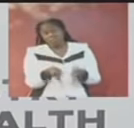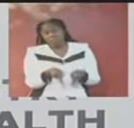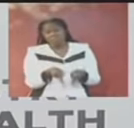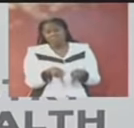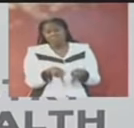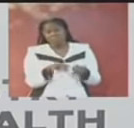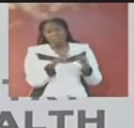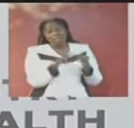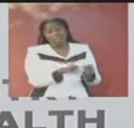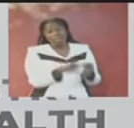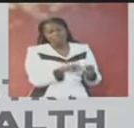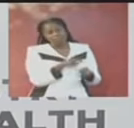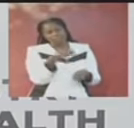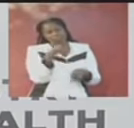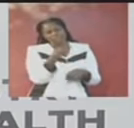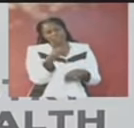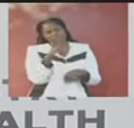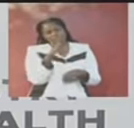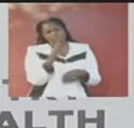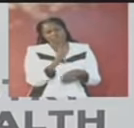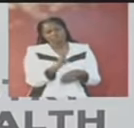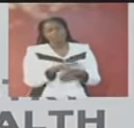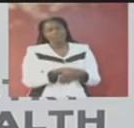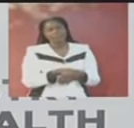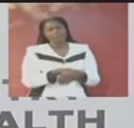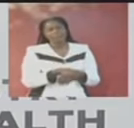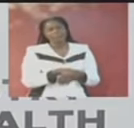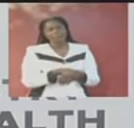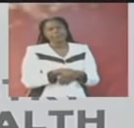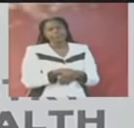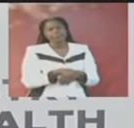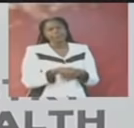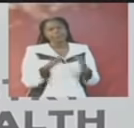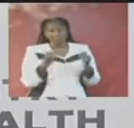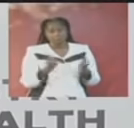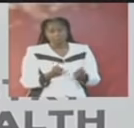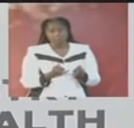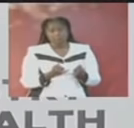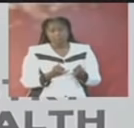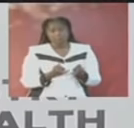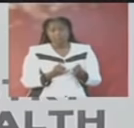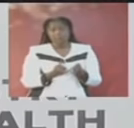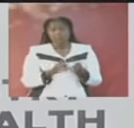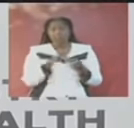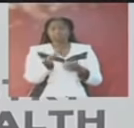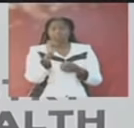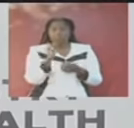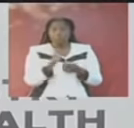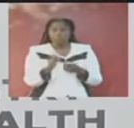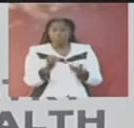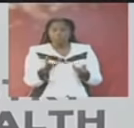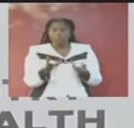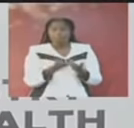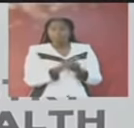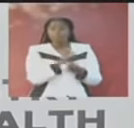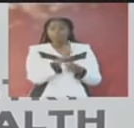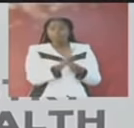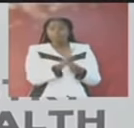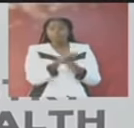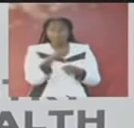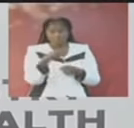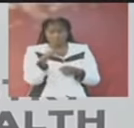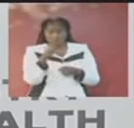hospitalized in the high dependency unit. At present, the percentage occupancy for the high dependency unit